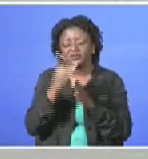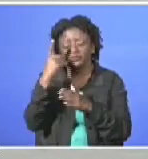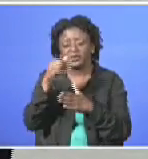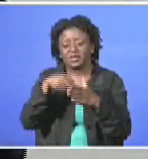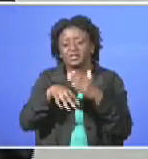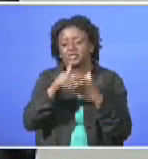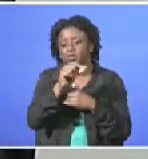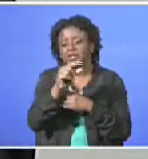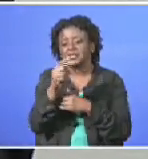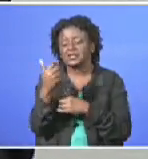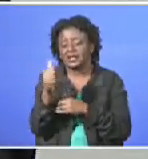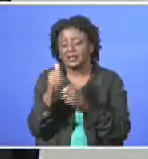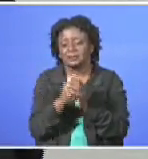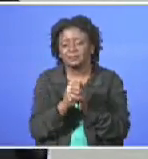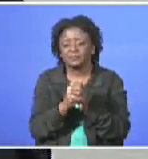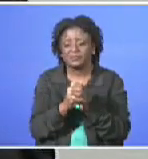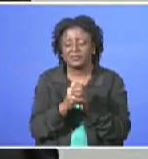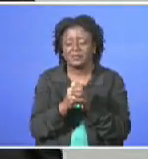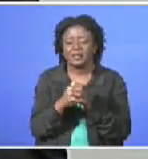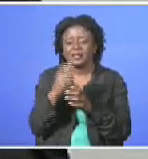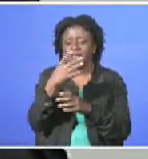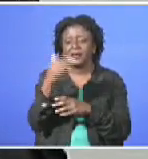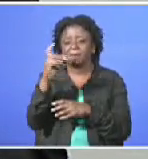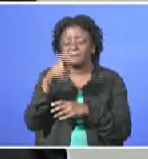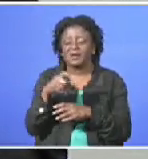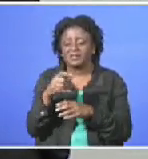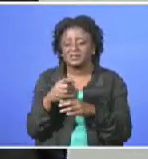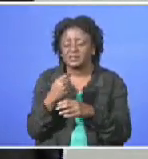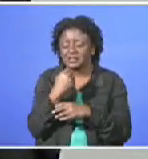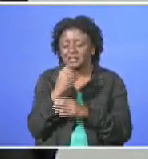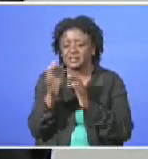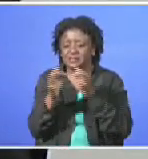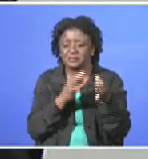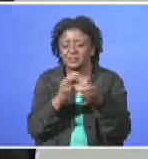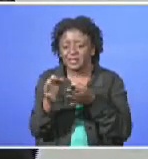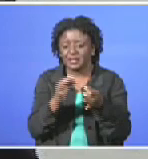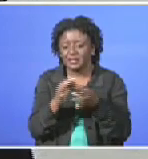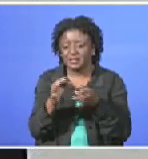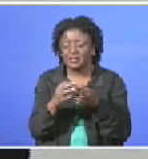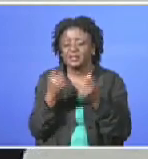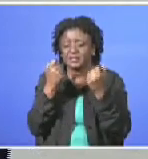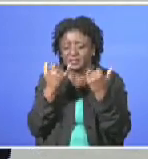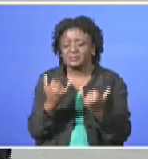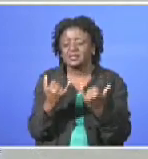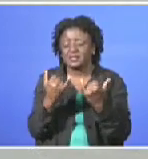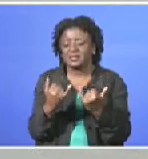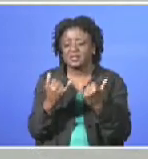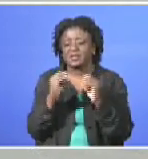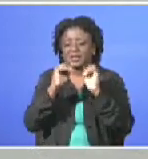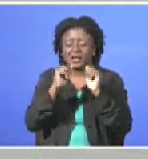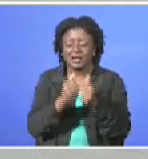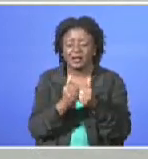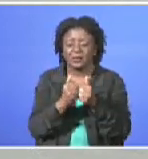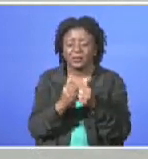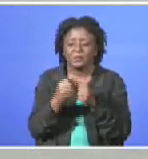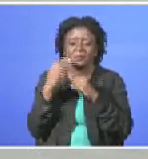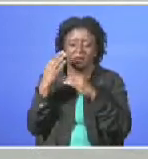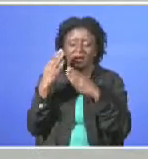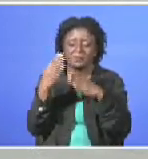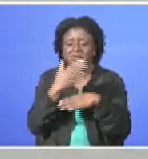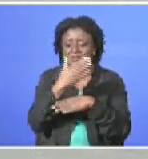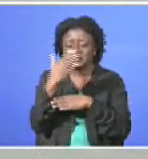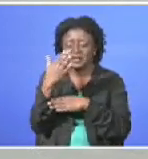immediately, in the full glare of public view, how Bahamasair finds